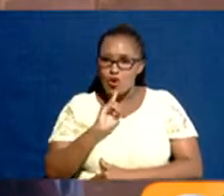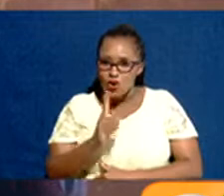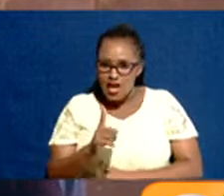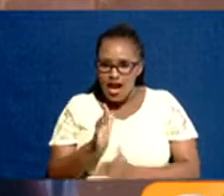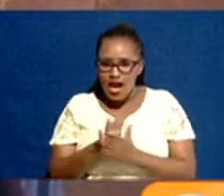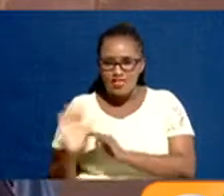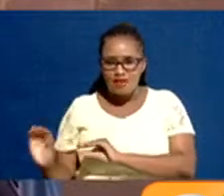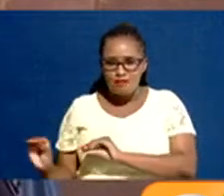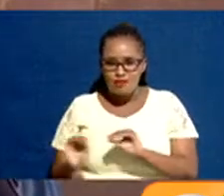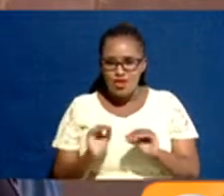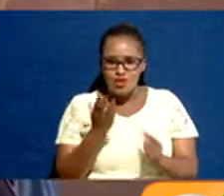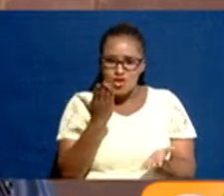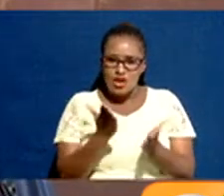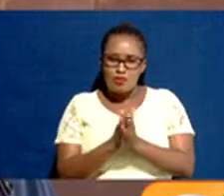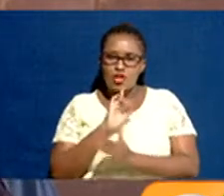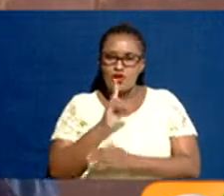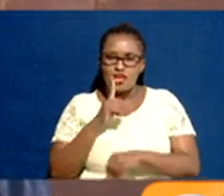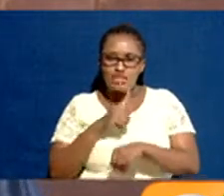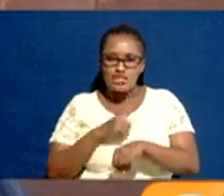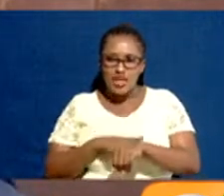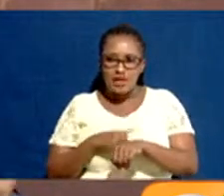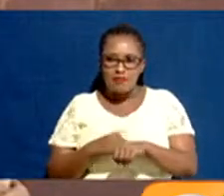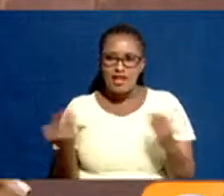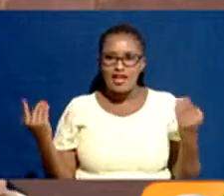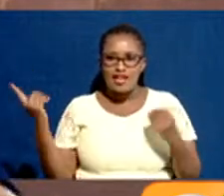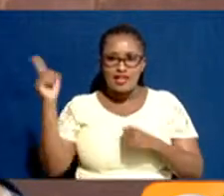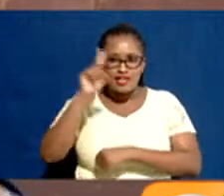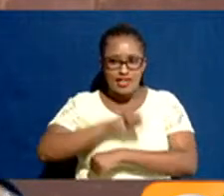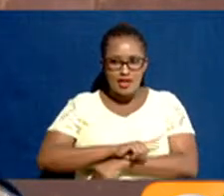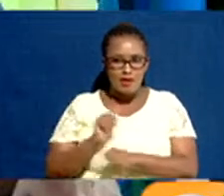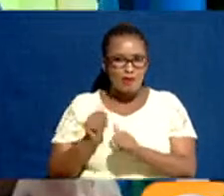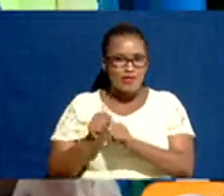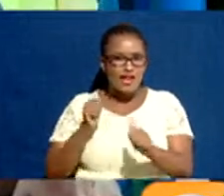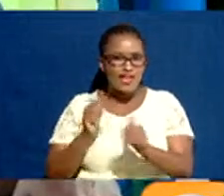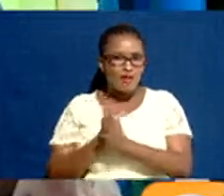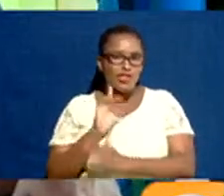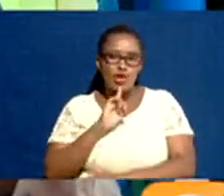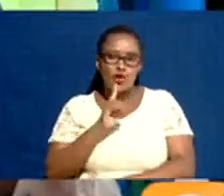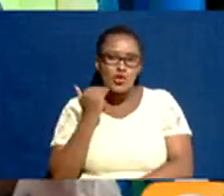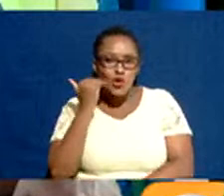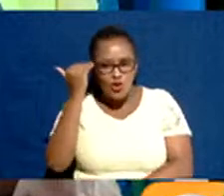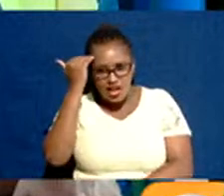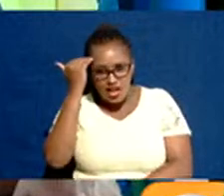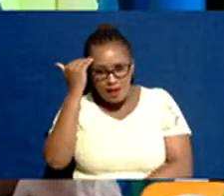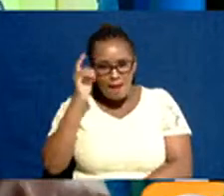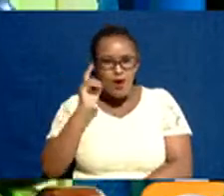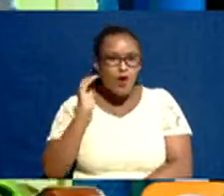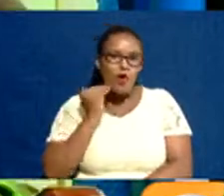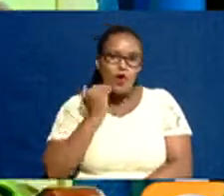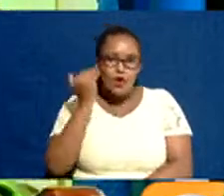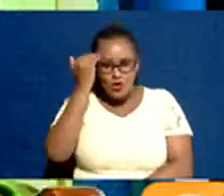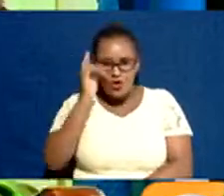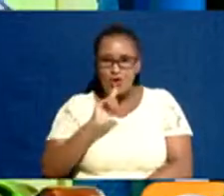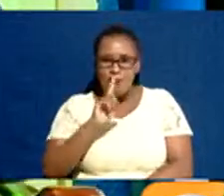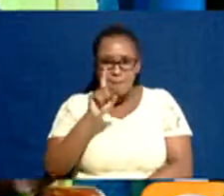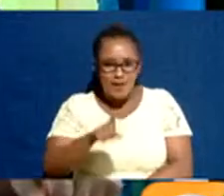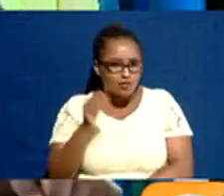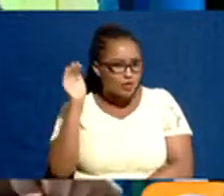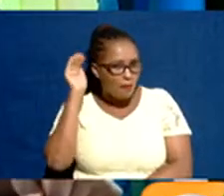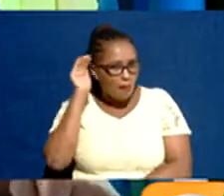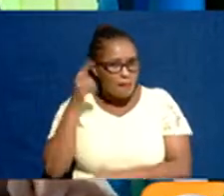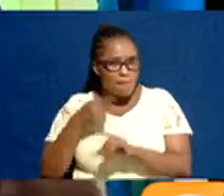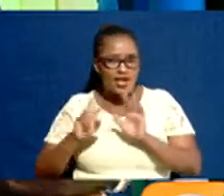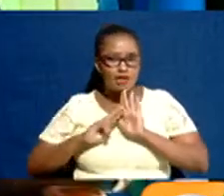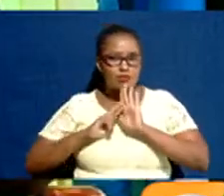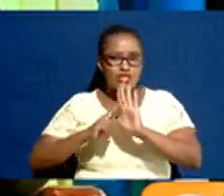evictions as per the order happen during the day, will you defy the court order? Nobody. The court order will be obeyed, but its implementation